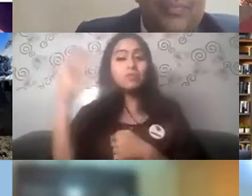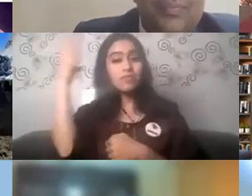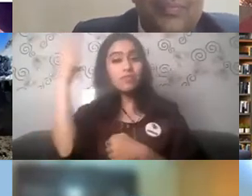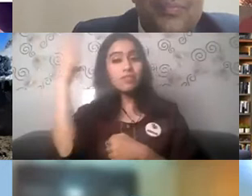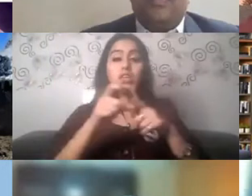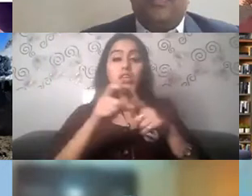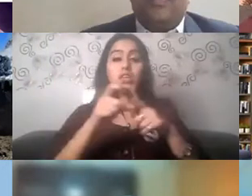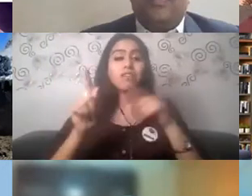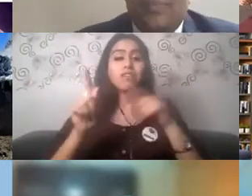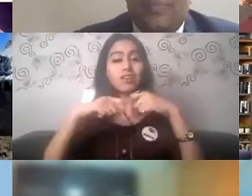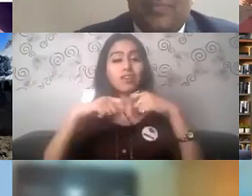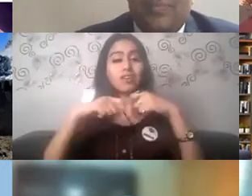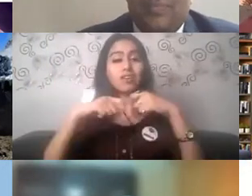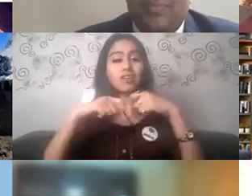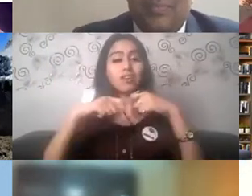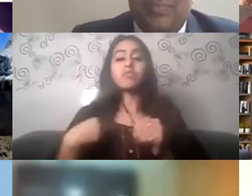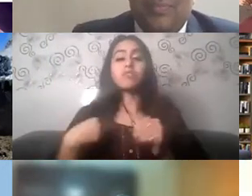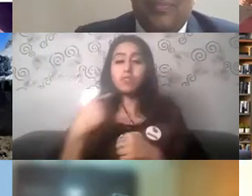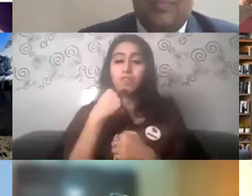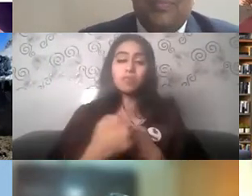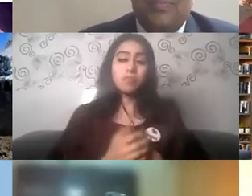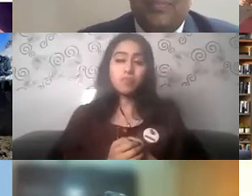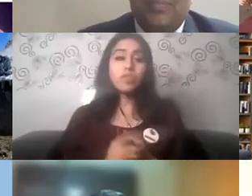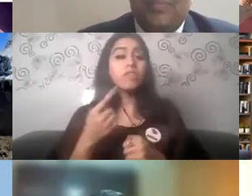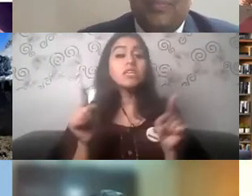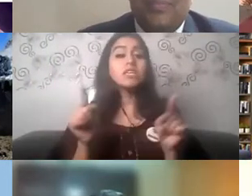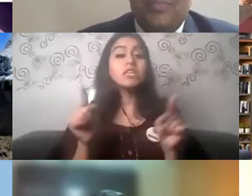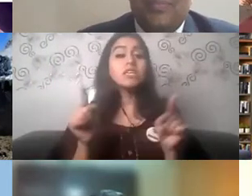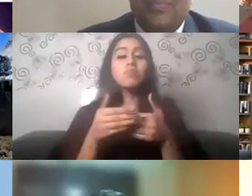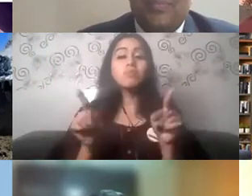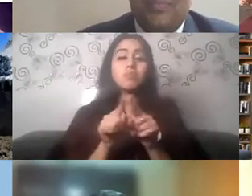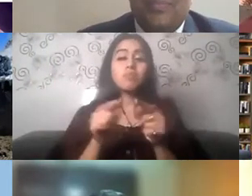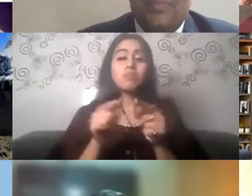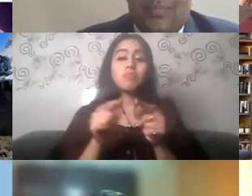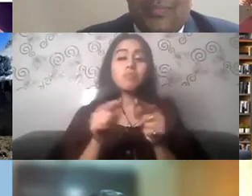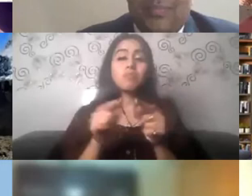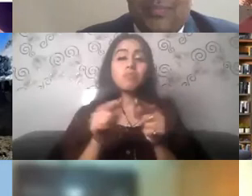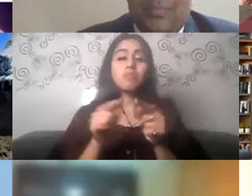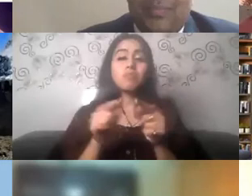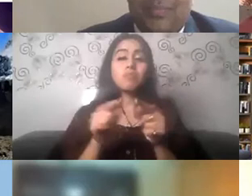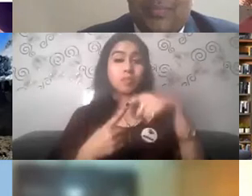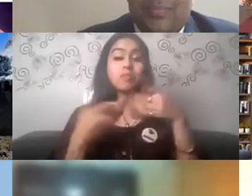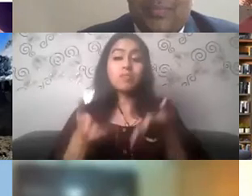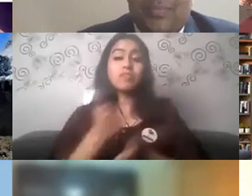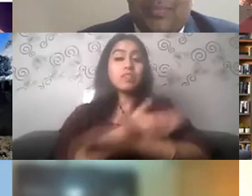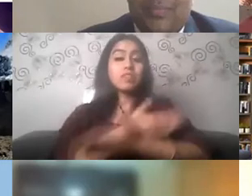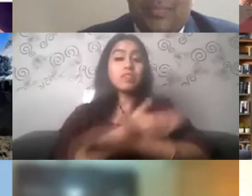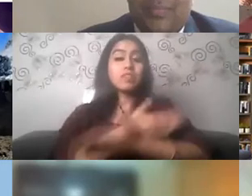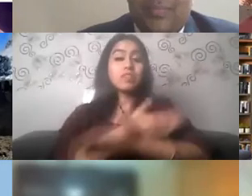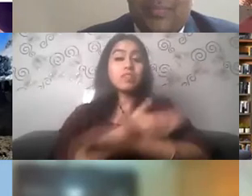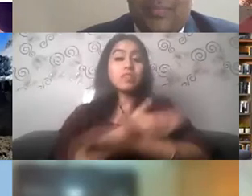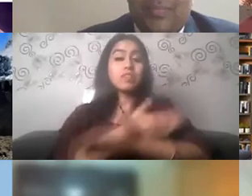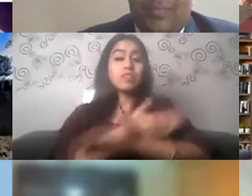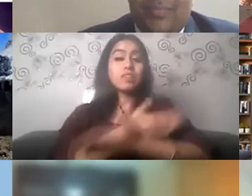everybody. I'm overwhelmed to be a small part of Sarthak and honored to be a part of this webinar here